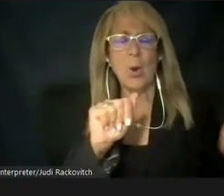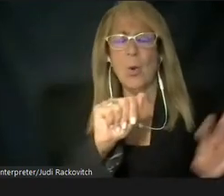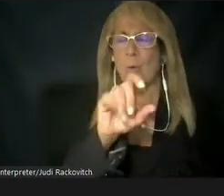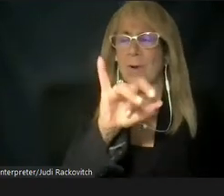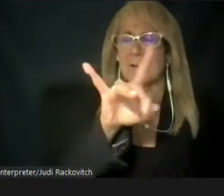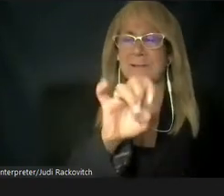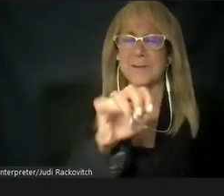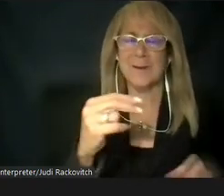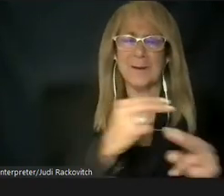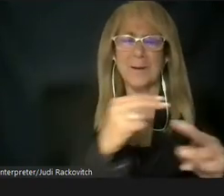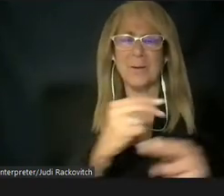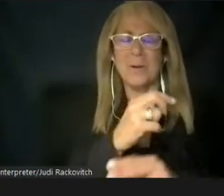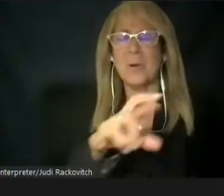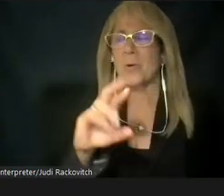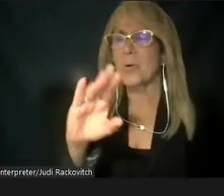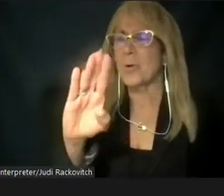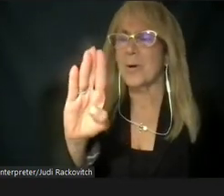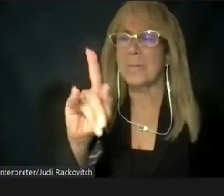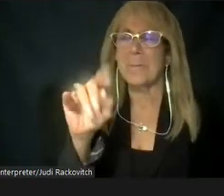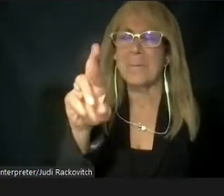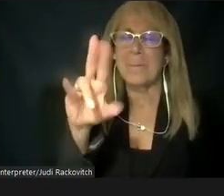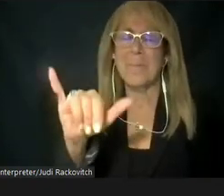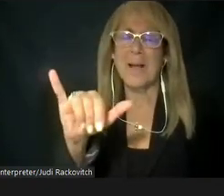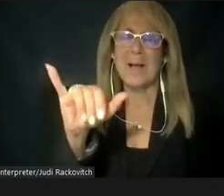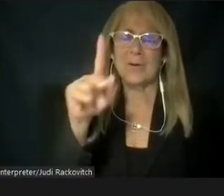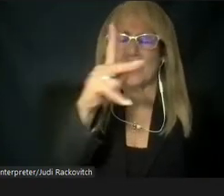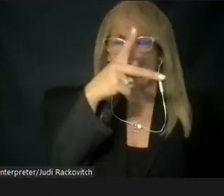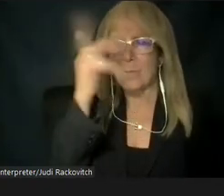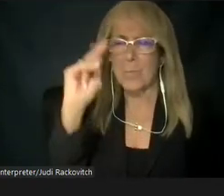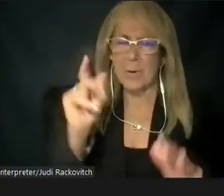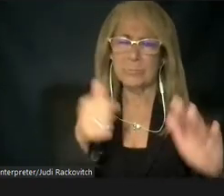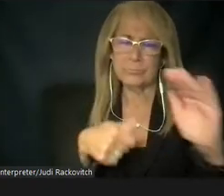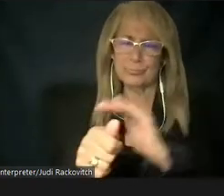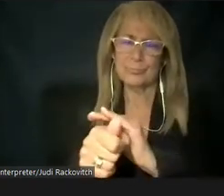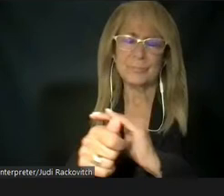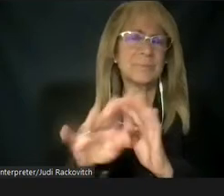or the Battery Park underpass connecting the FDR Drive and Route 9A.